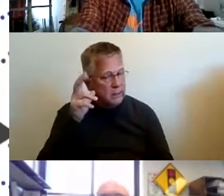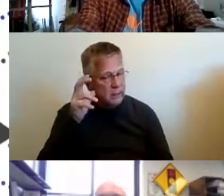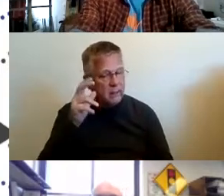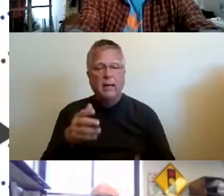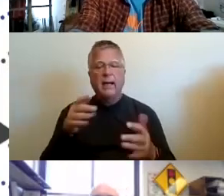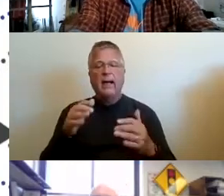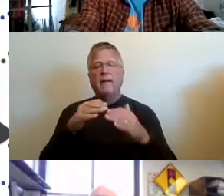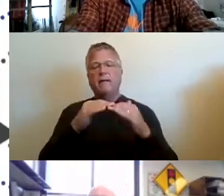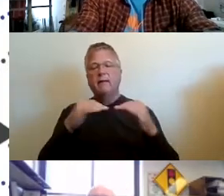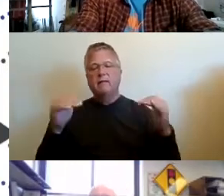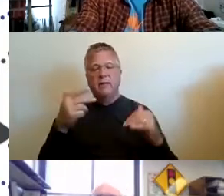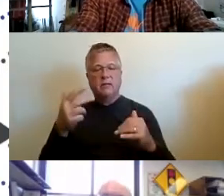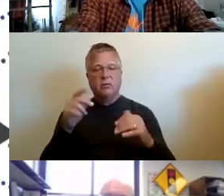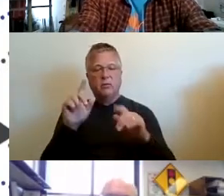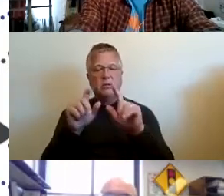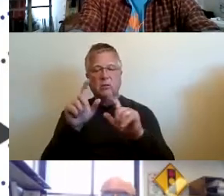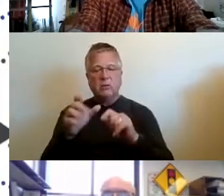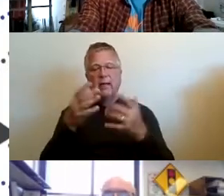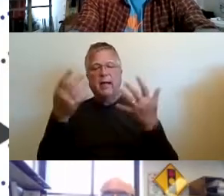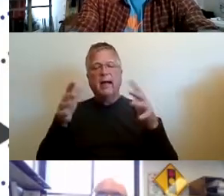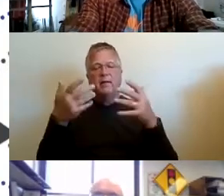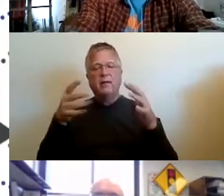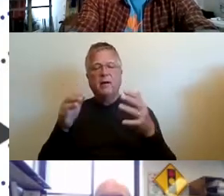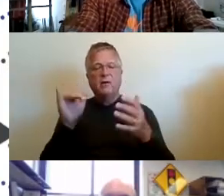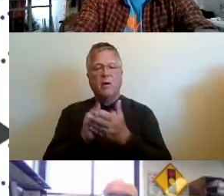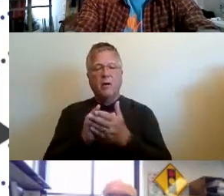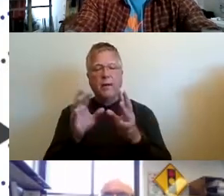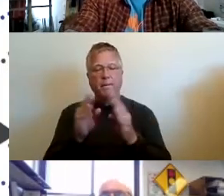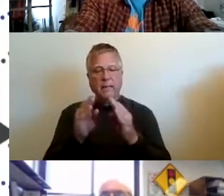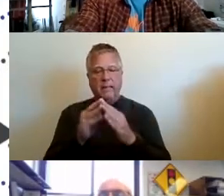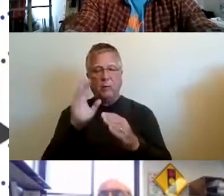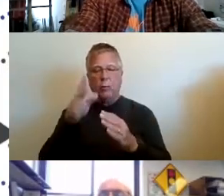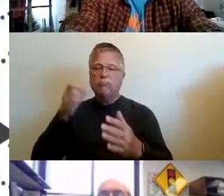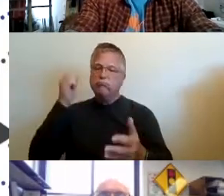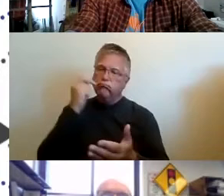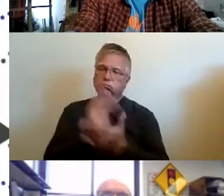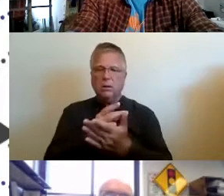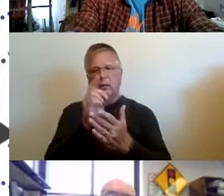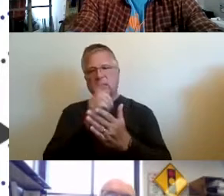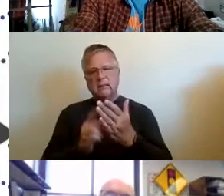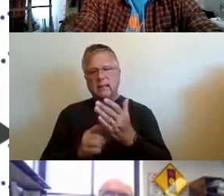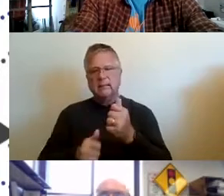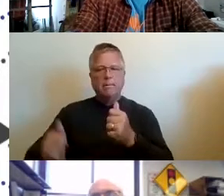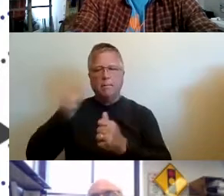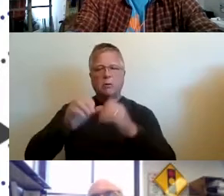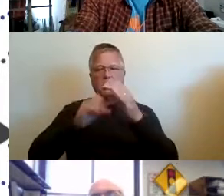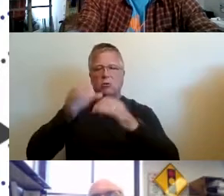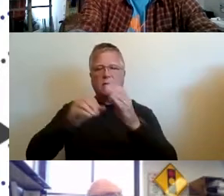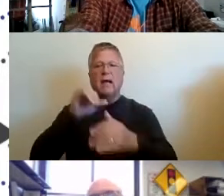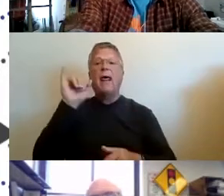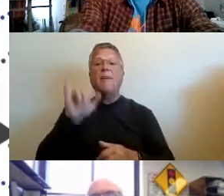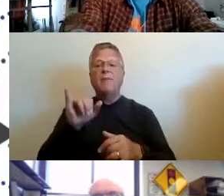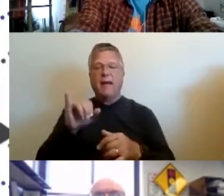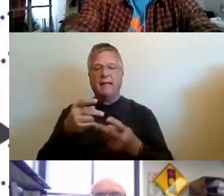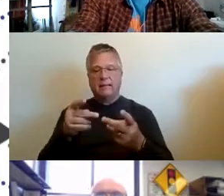3 post survey and also after all those meetings, when we will finalize the design and move to the construction phase, that's where